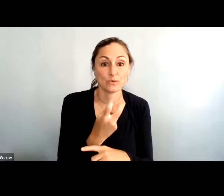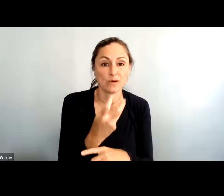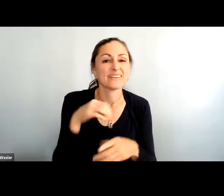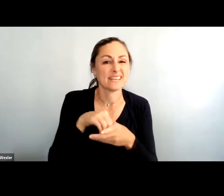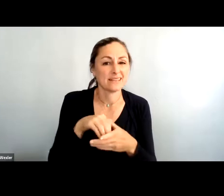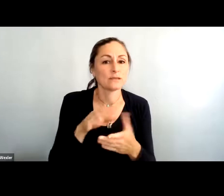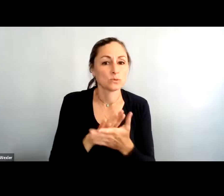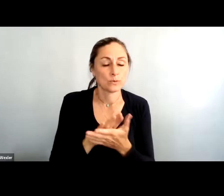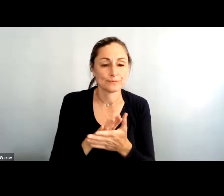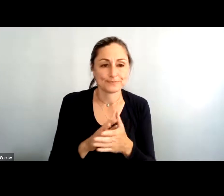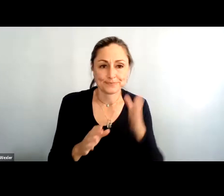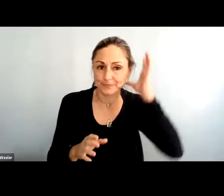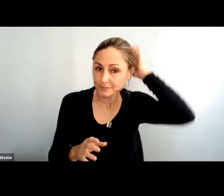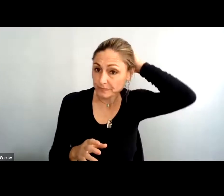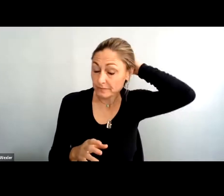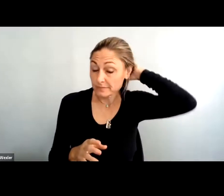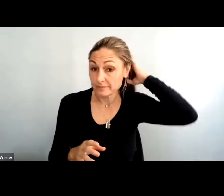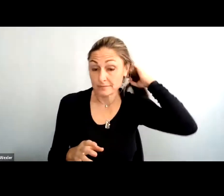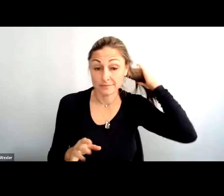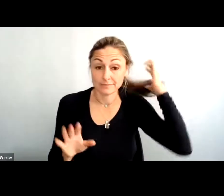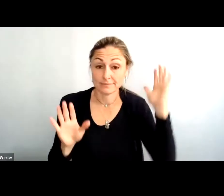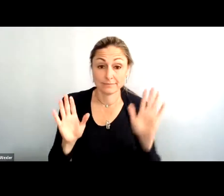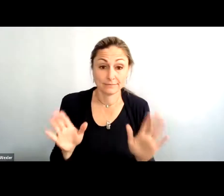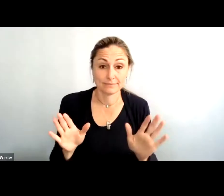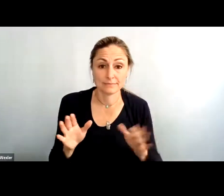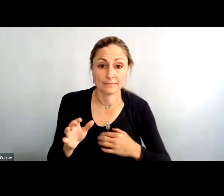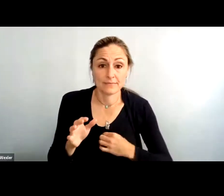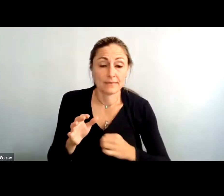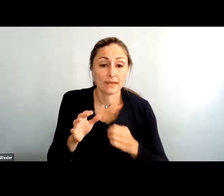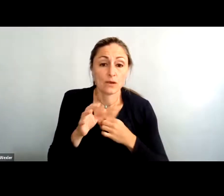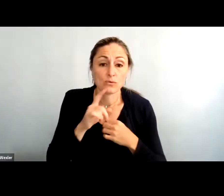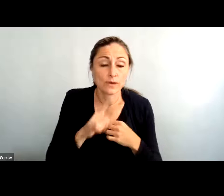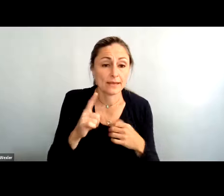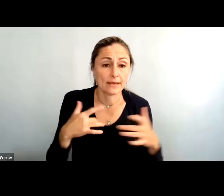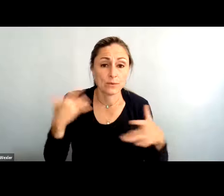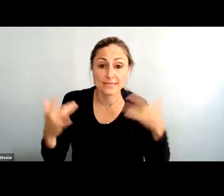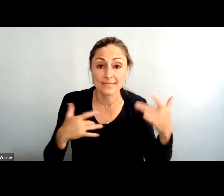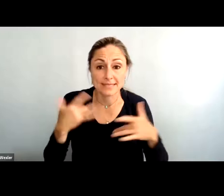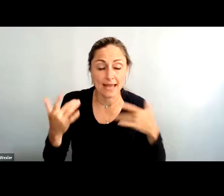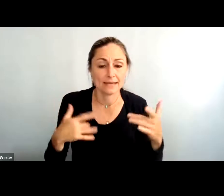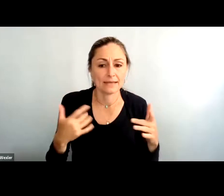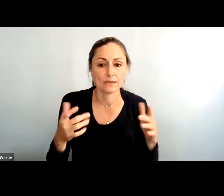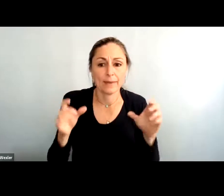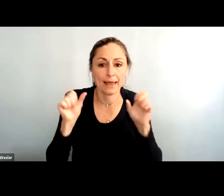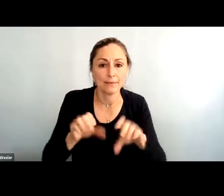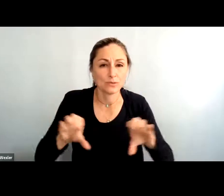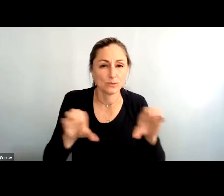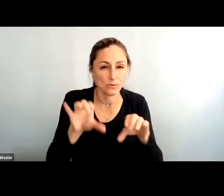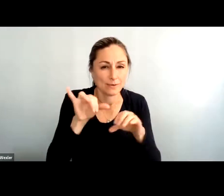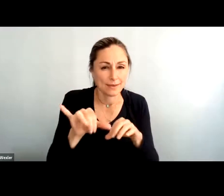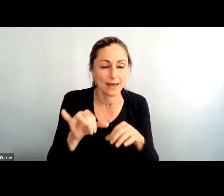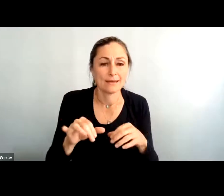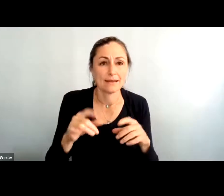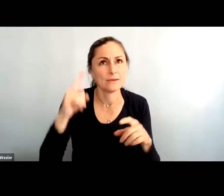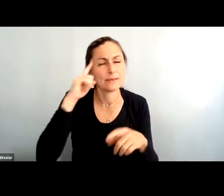schools. And it was so exciting to me to be able to do that and to think about